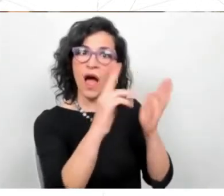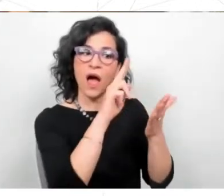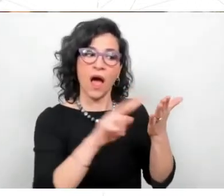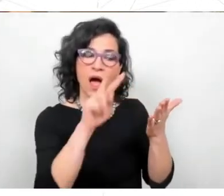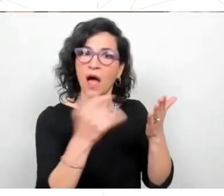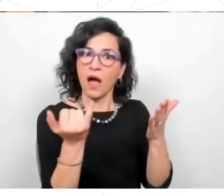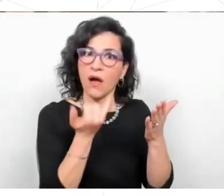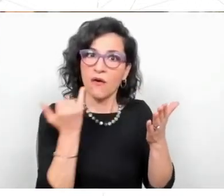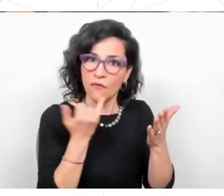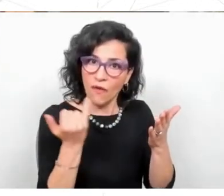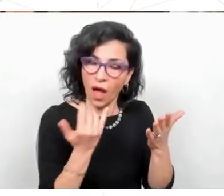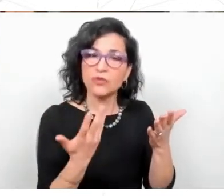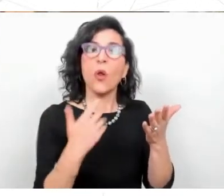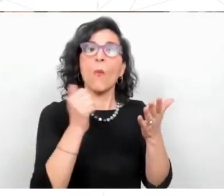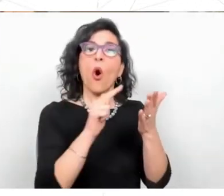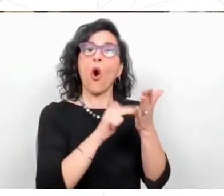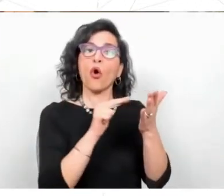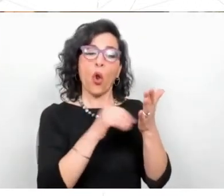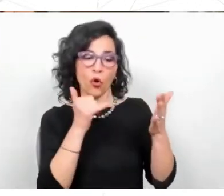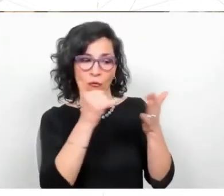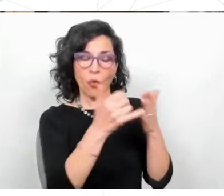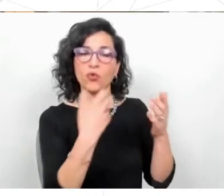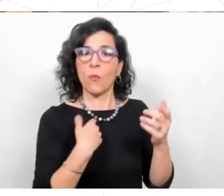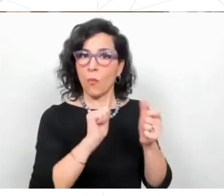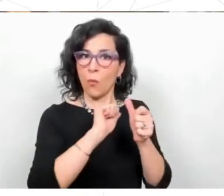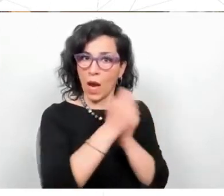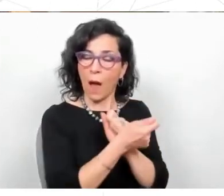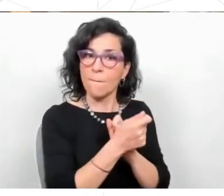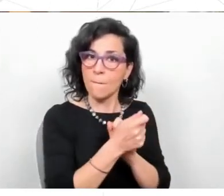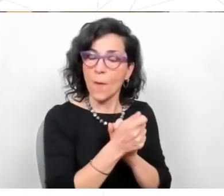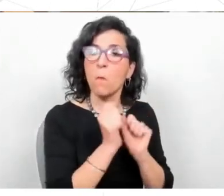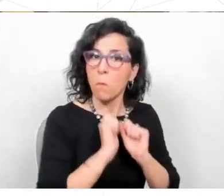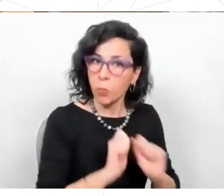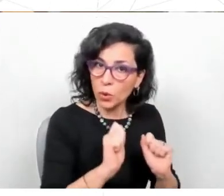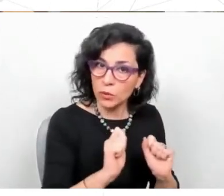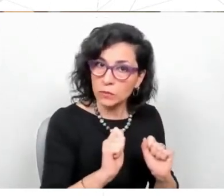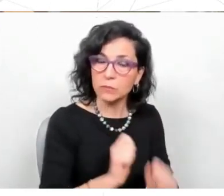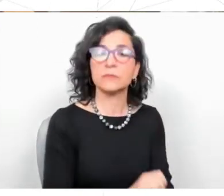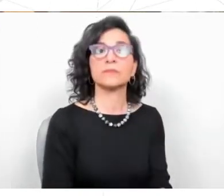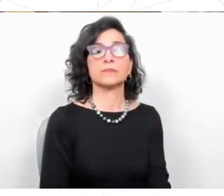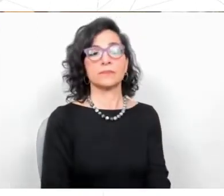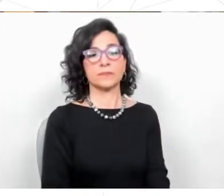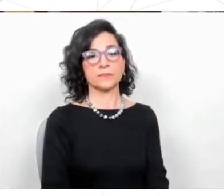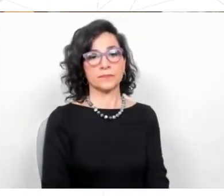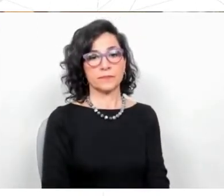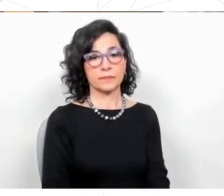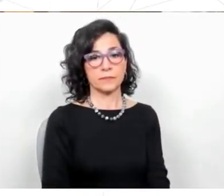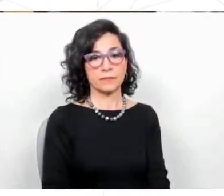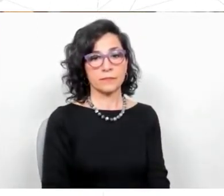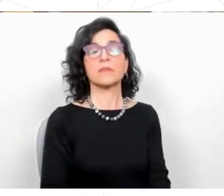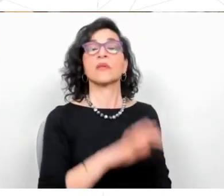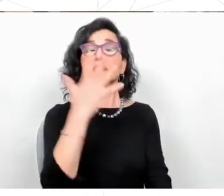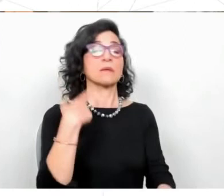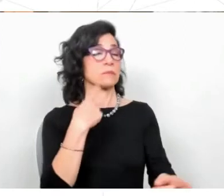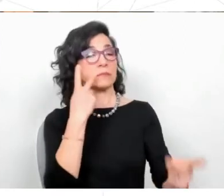large, easy to read text, which I can change the background colors if I like. So if I